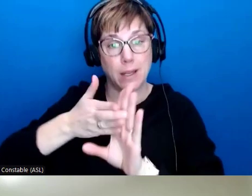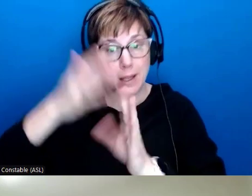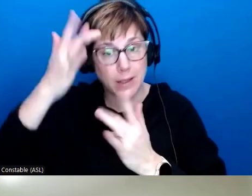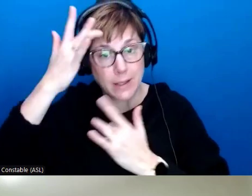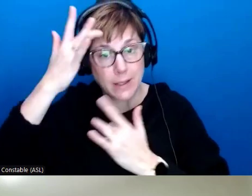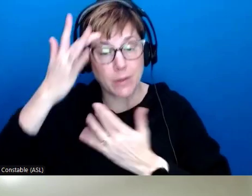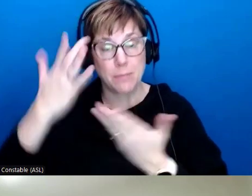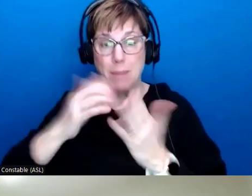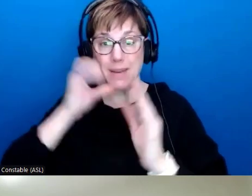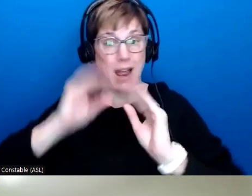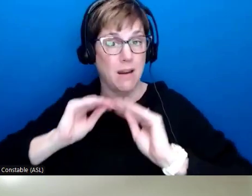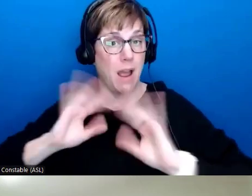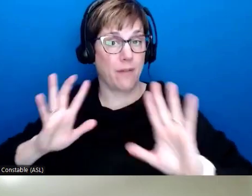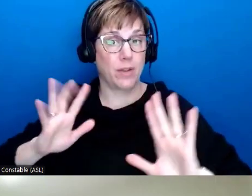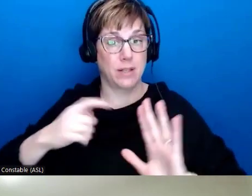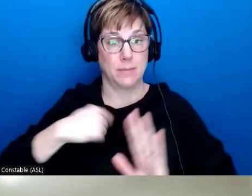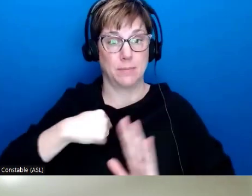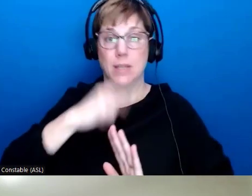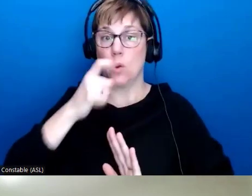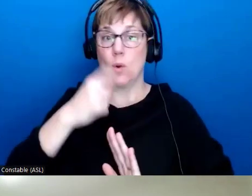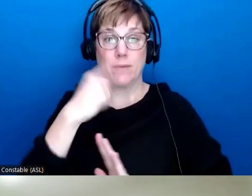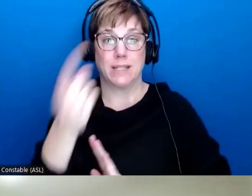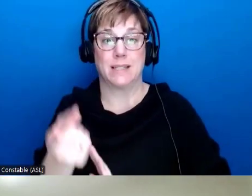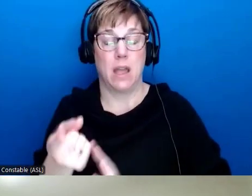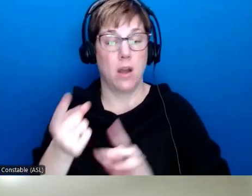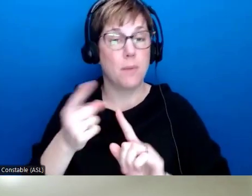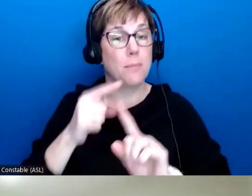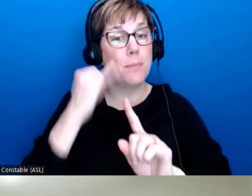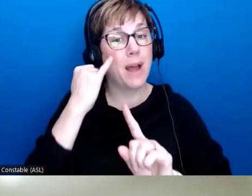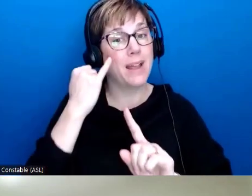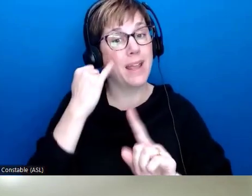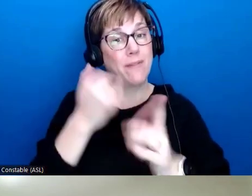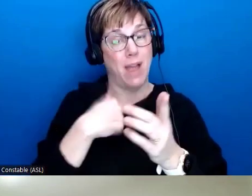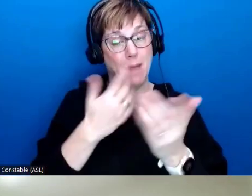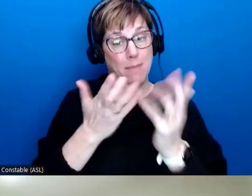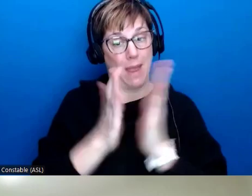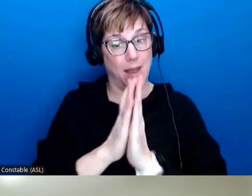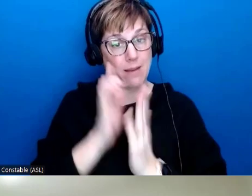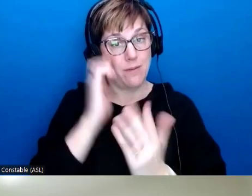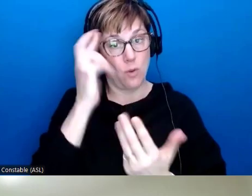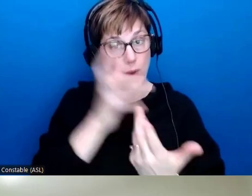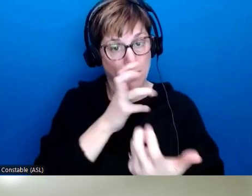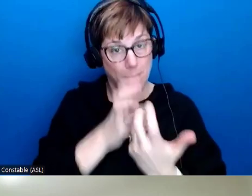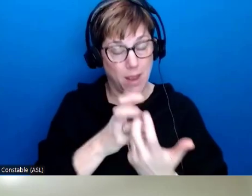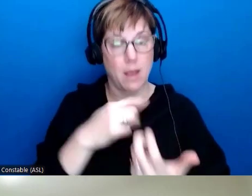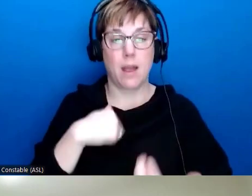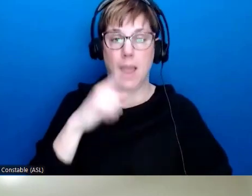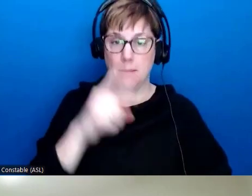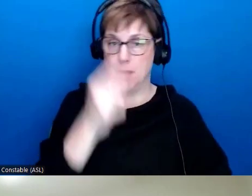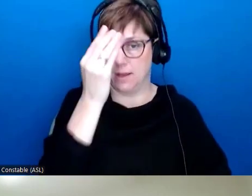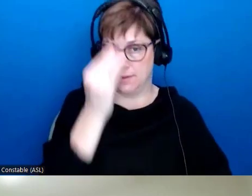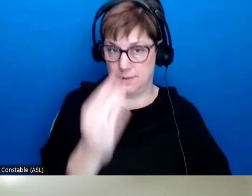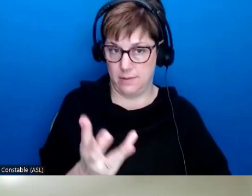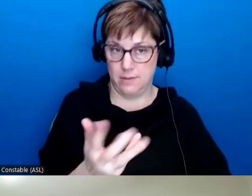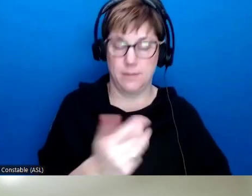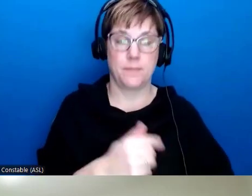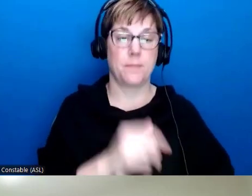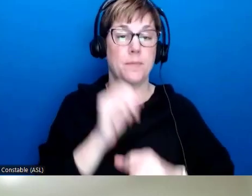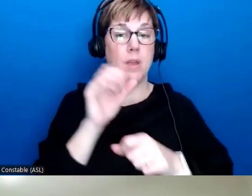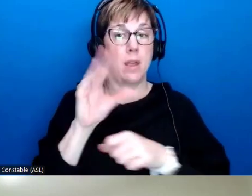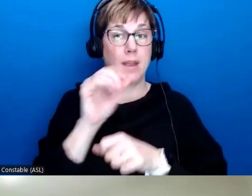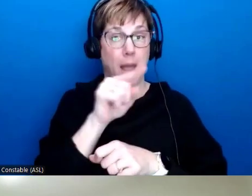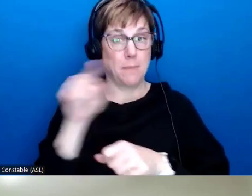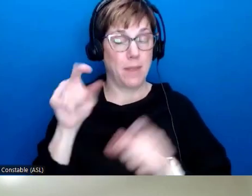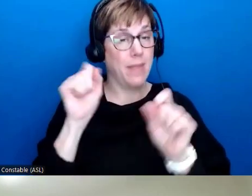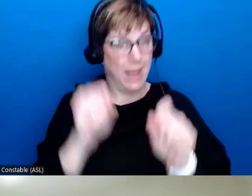disclose that. The only time you have to do that is if you're asking for a reasonable accommodation. Employers, for their part, they are